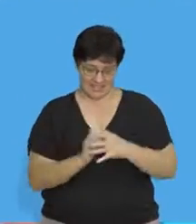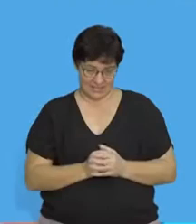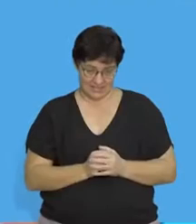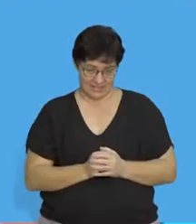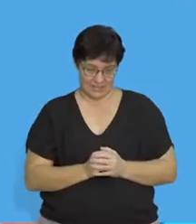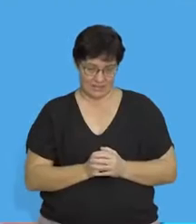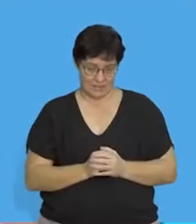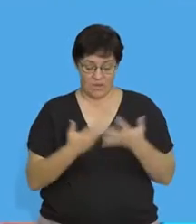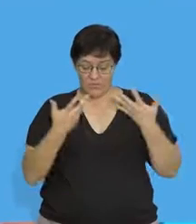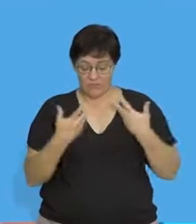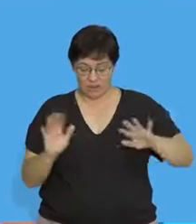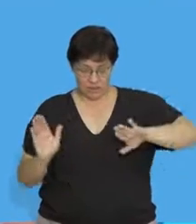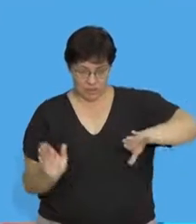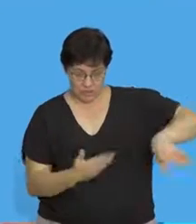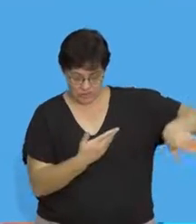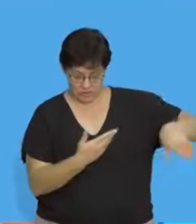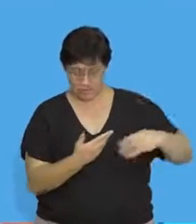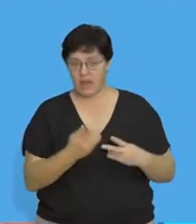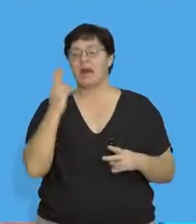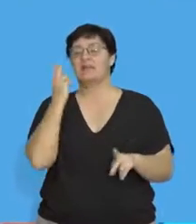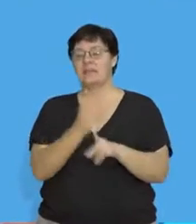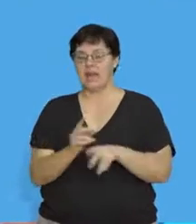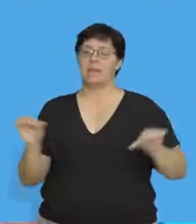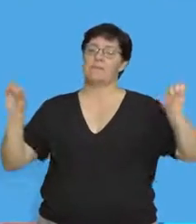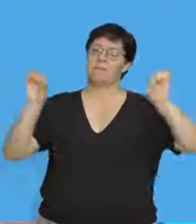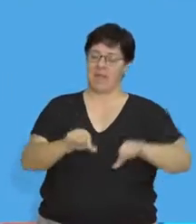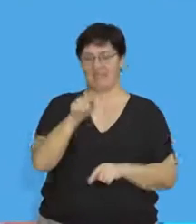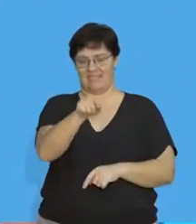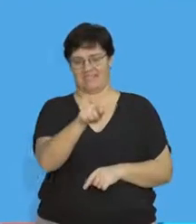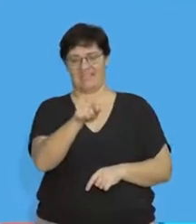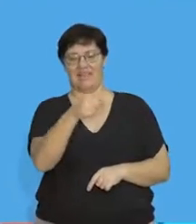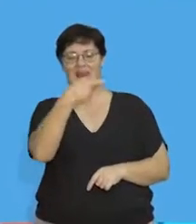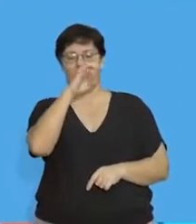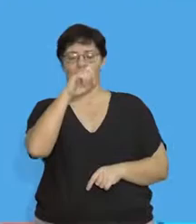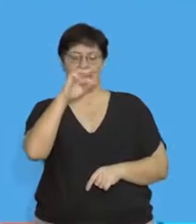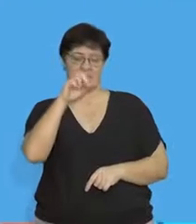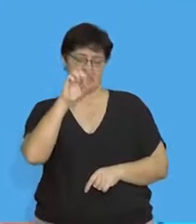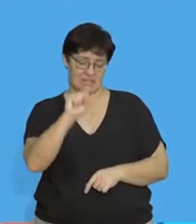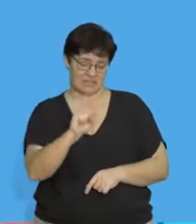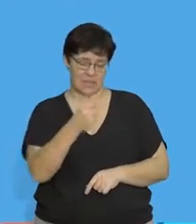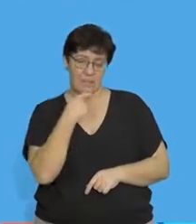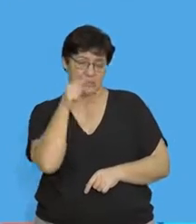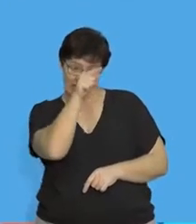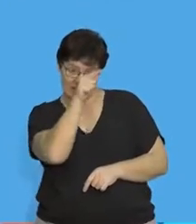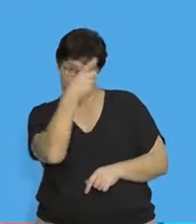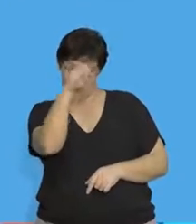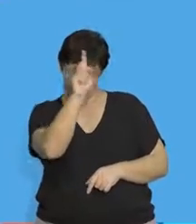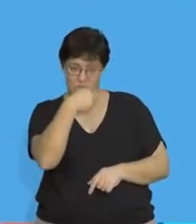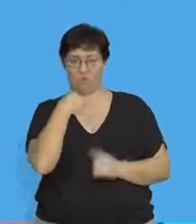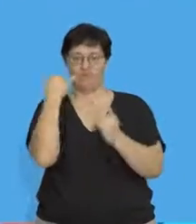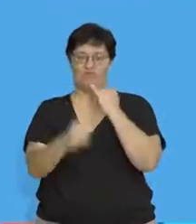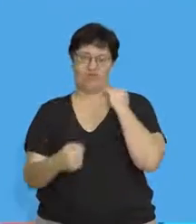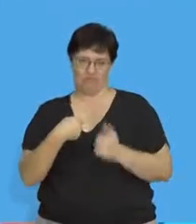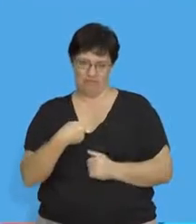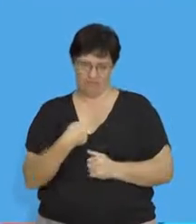we've done the experiment, we'll be able to come back to our hypothesis and say, were we correct? Was the hypothesis correct, or was